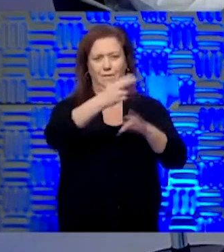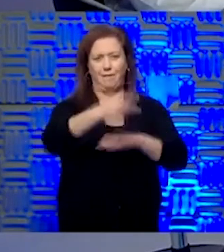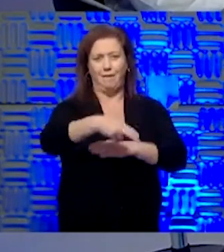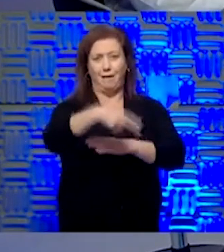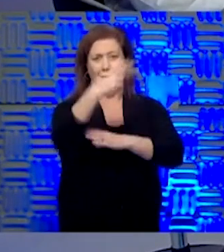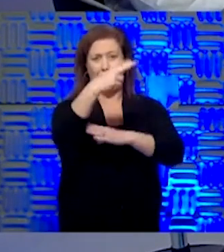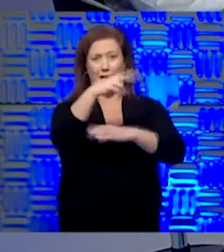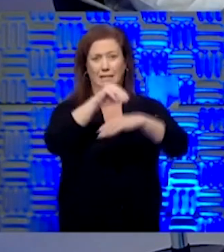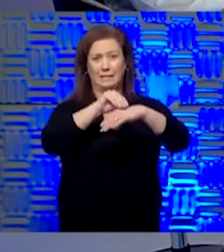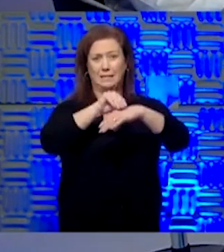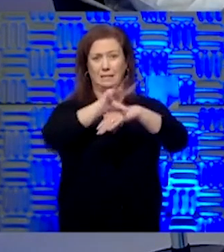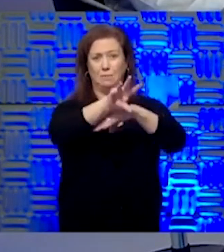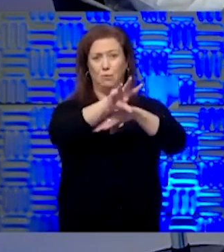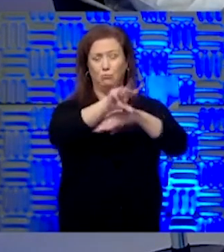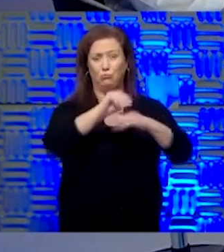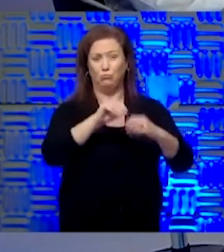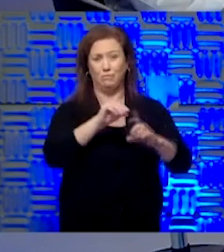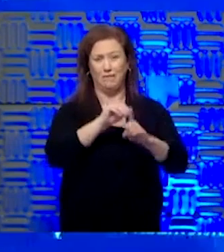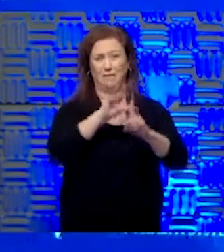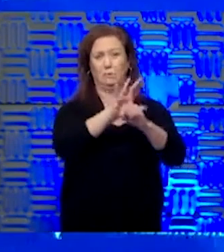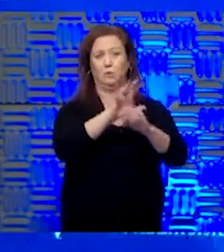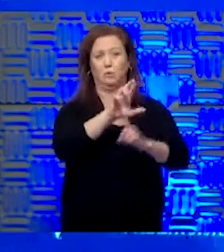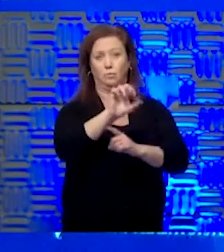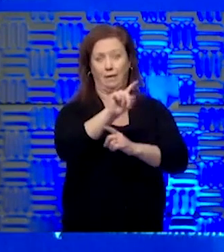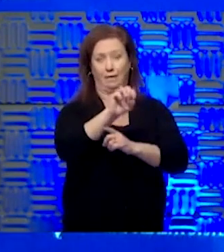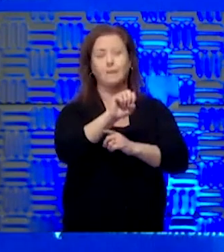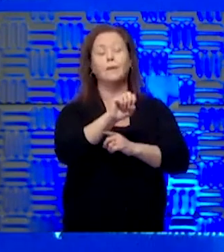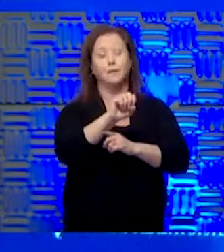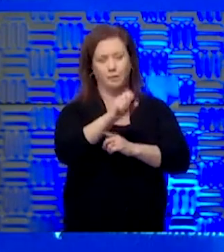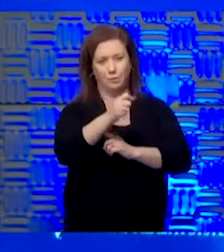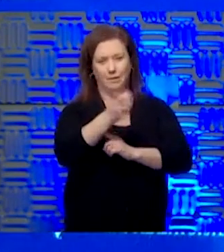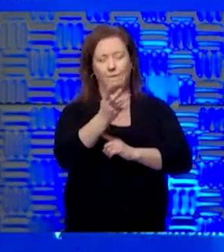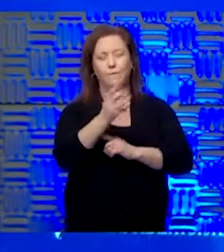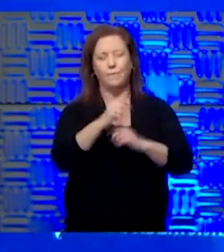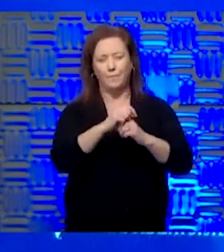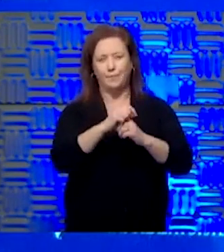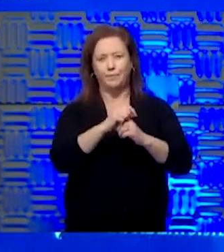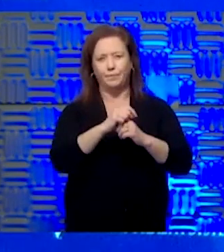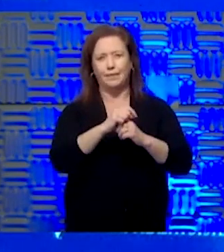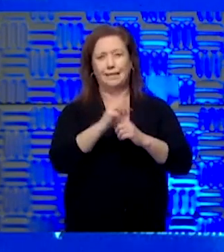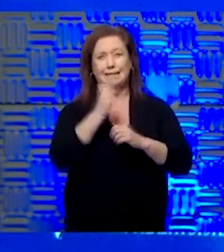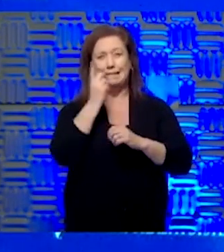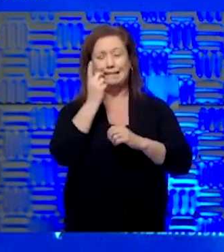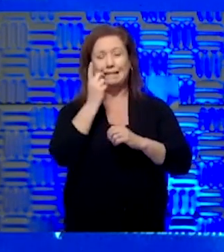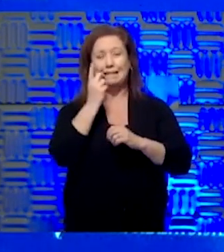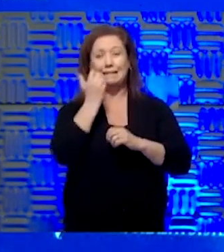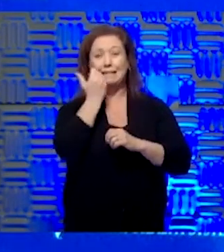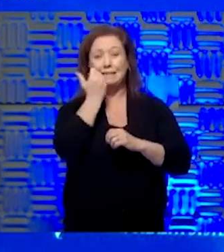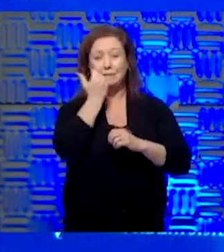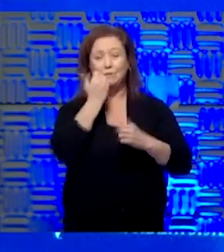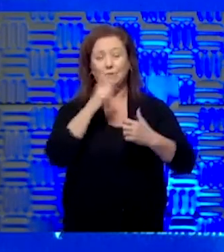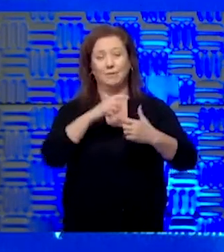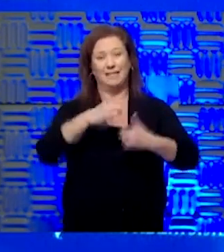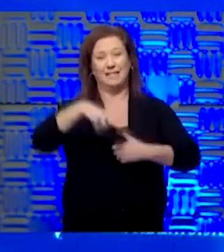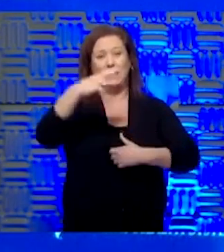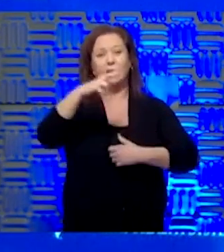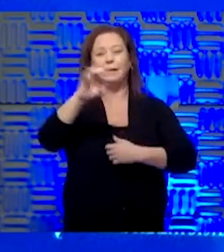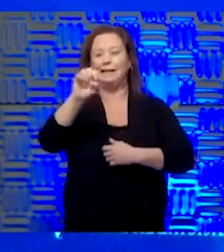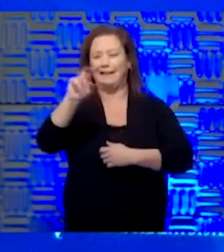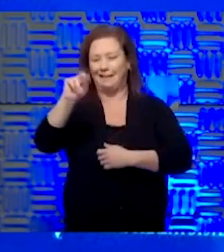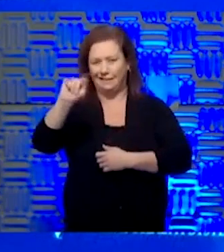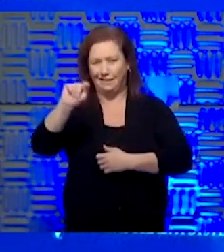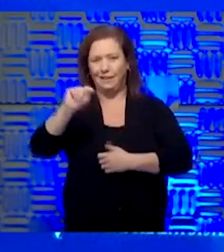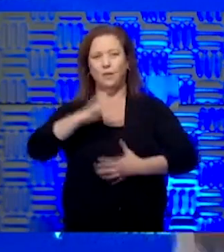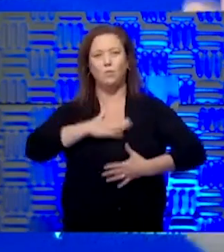highest exposures, there are a couple, and dentistry is high among those, along with ENT physicians and